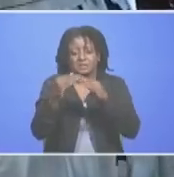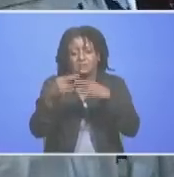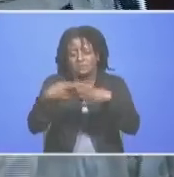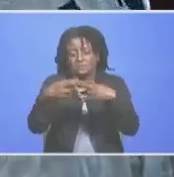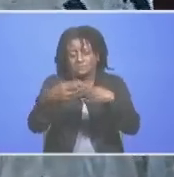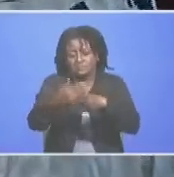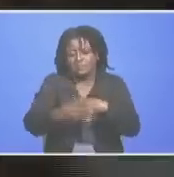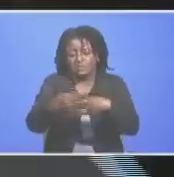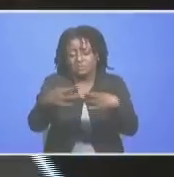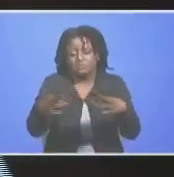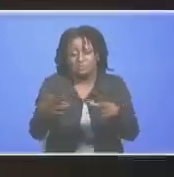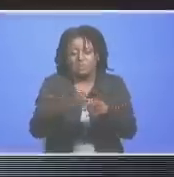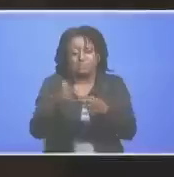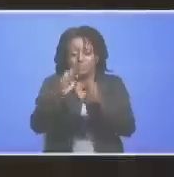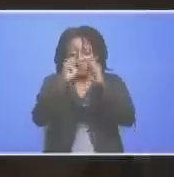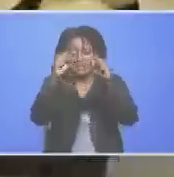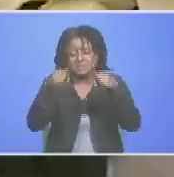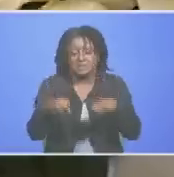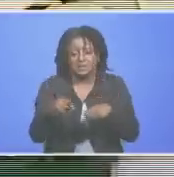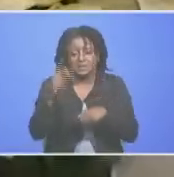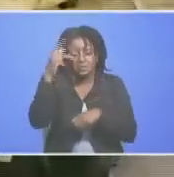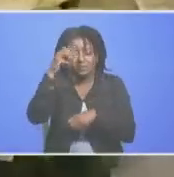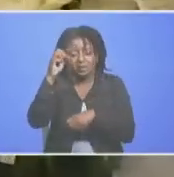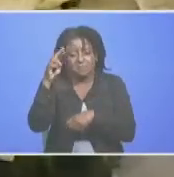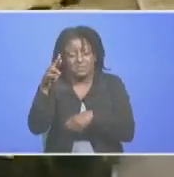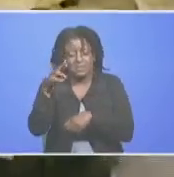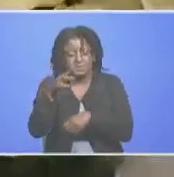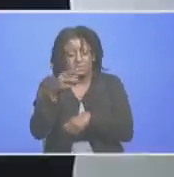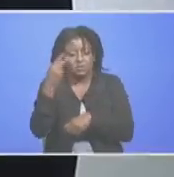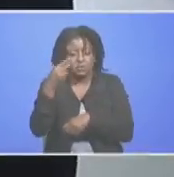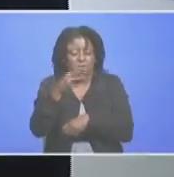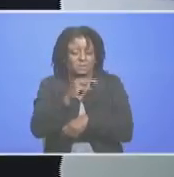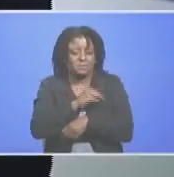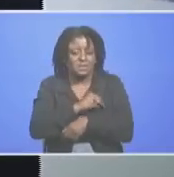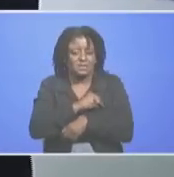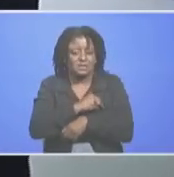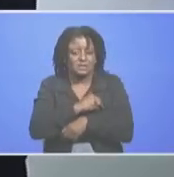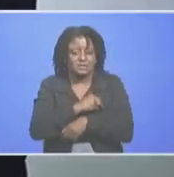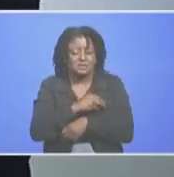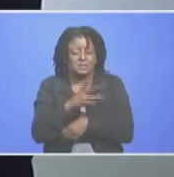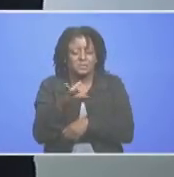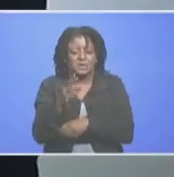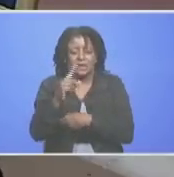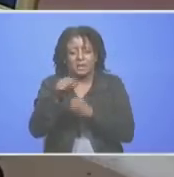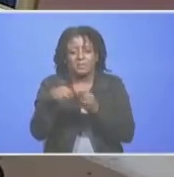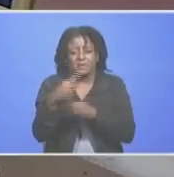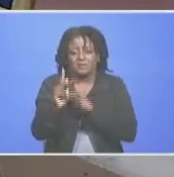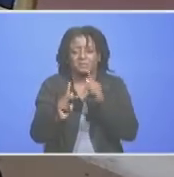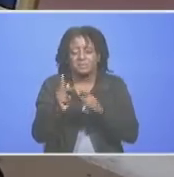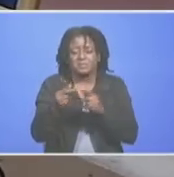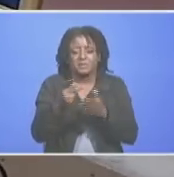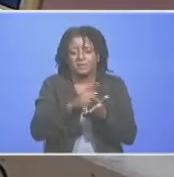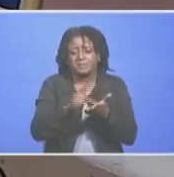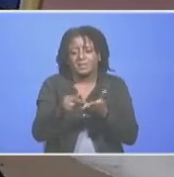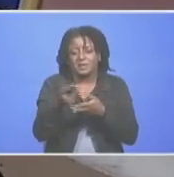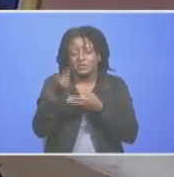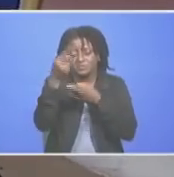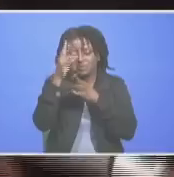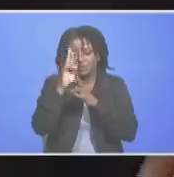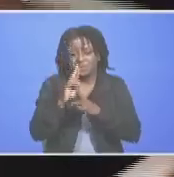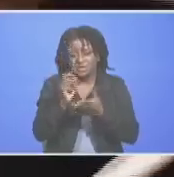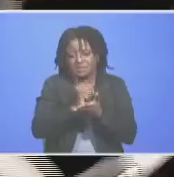Marguerite Pendling and Prime Minister Dr. the Honorable Hubert Minnis were among the dignitaries paying their respects and signing the Book of